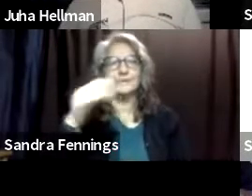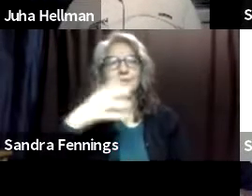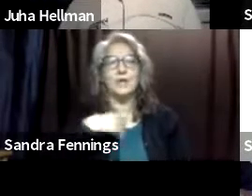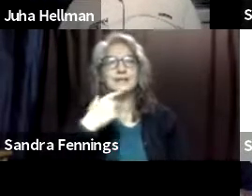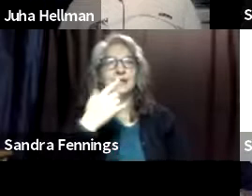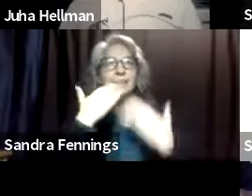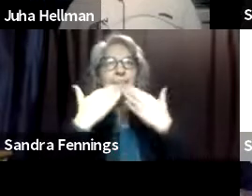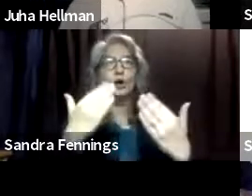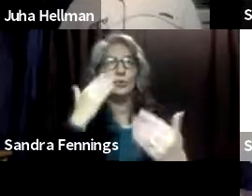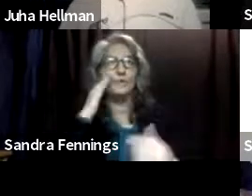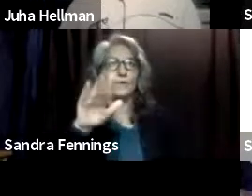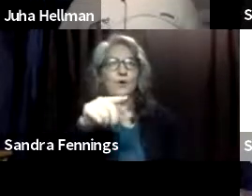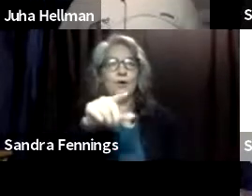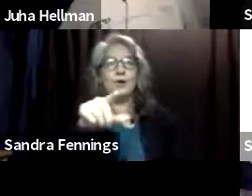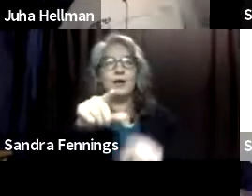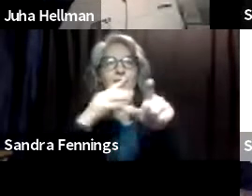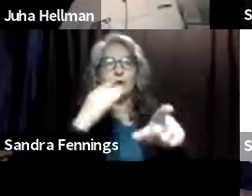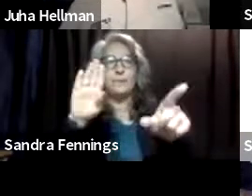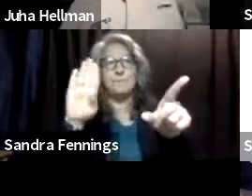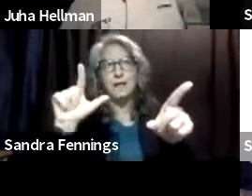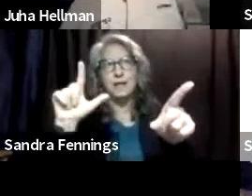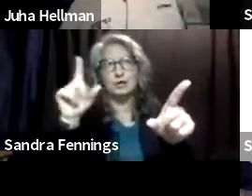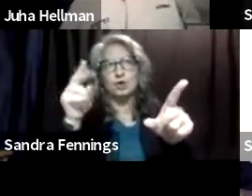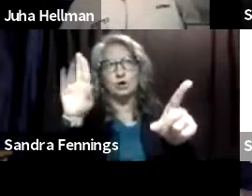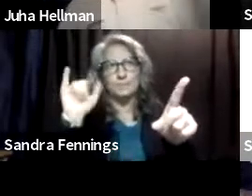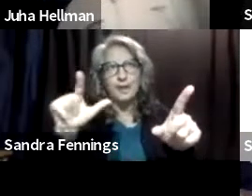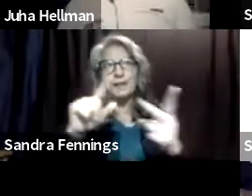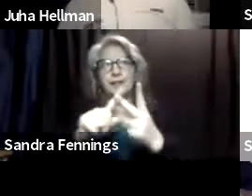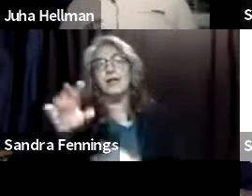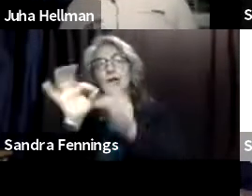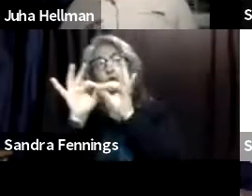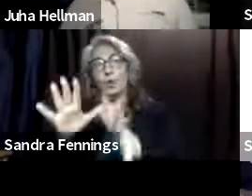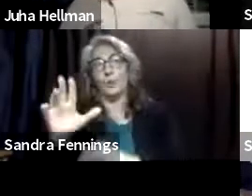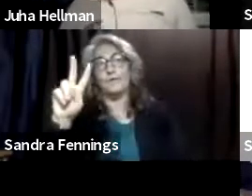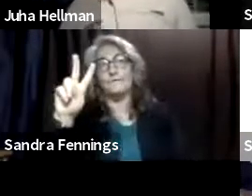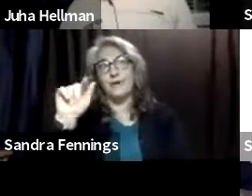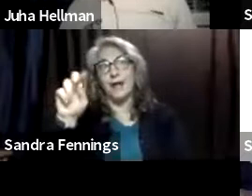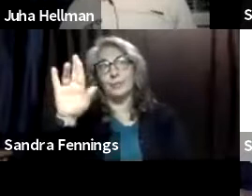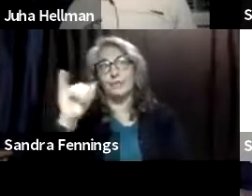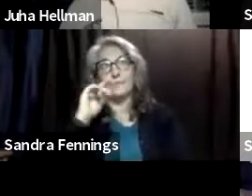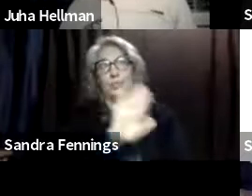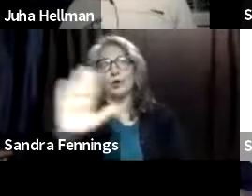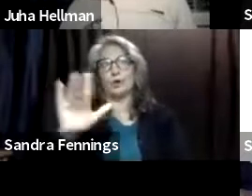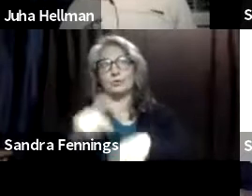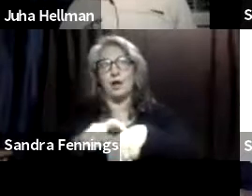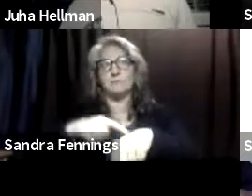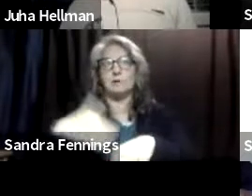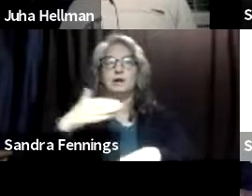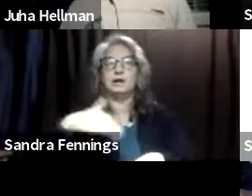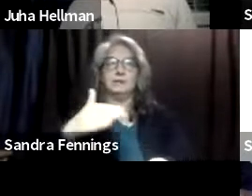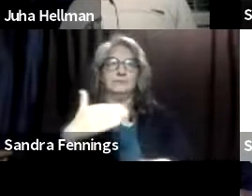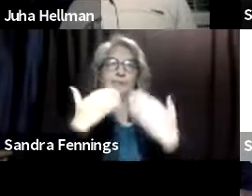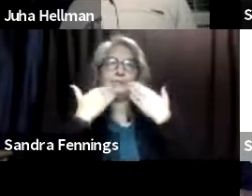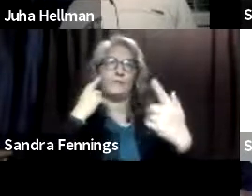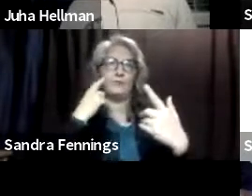Yeah, okay. So I'm Sandra again. I wanted to say thank you, Dr. Bill and the interpreter Valerie,